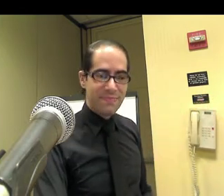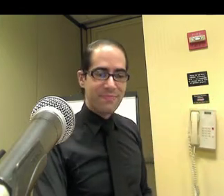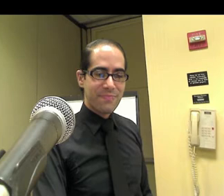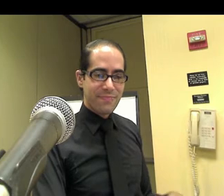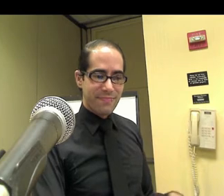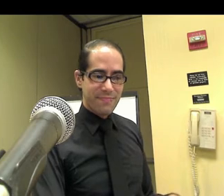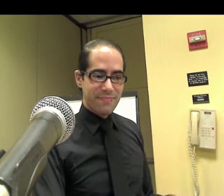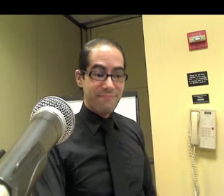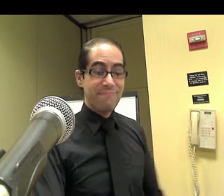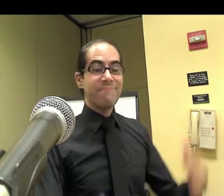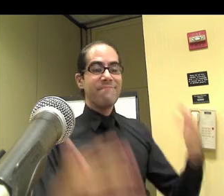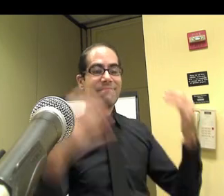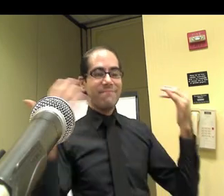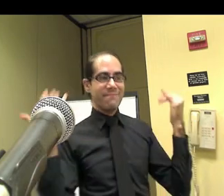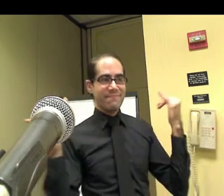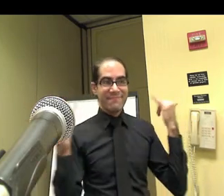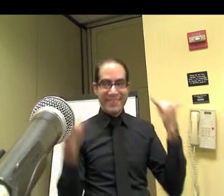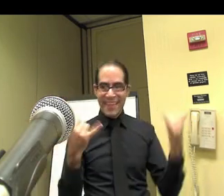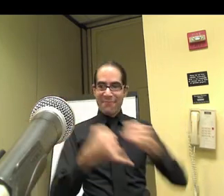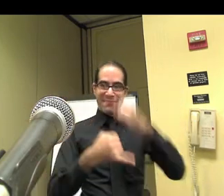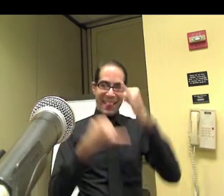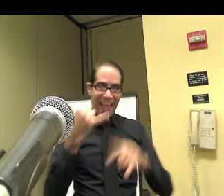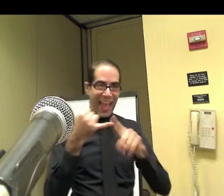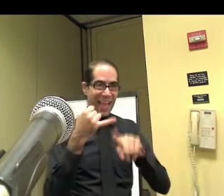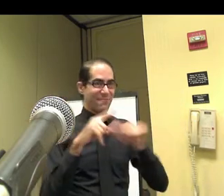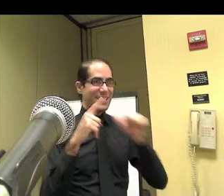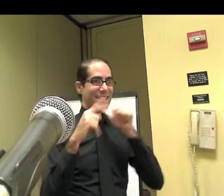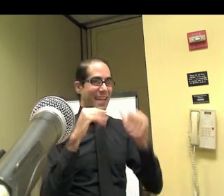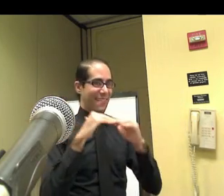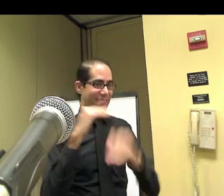exactly random access when you only have them once a month.